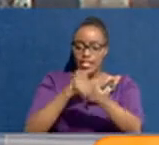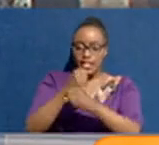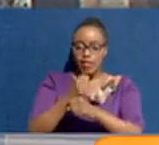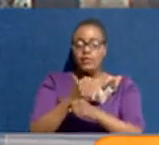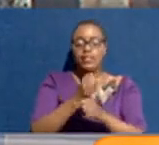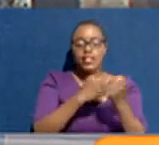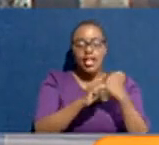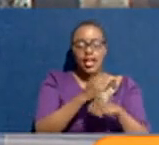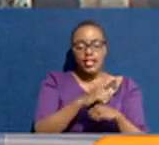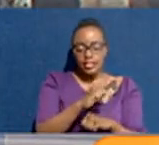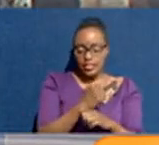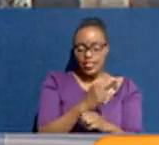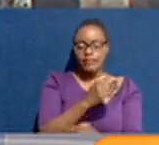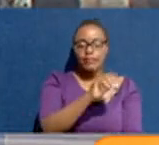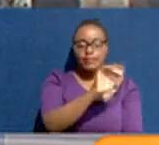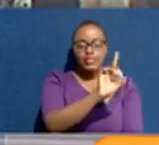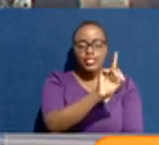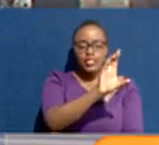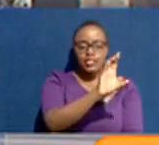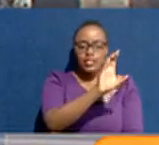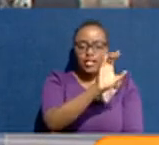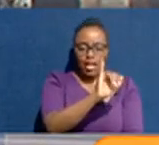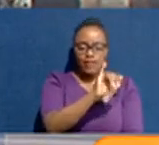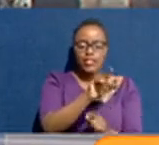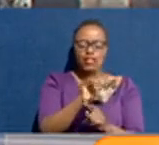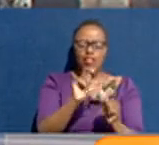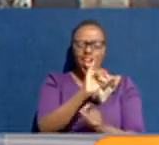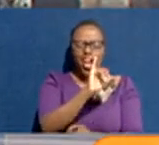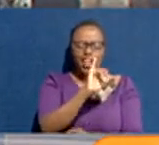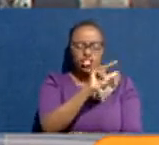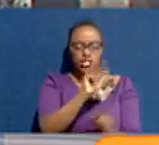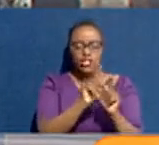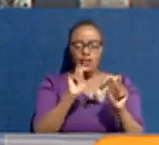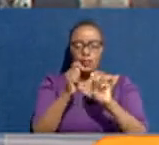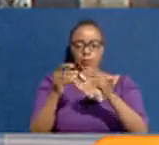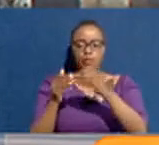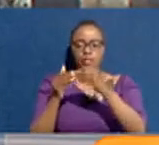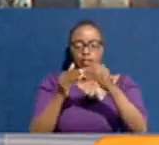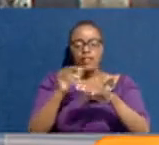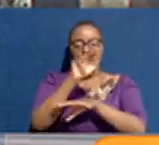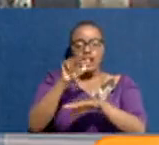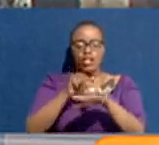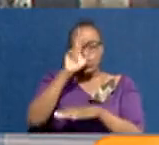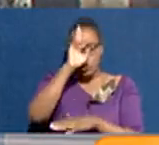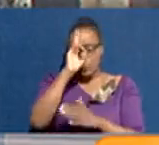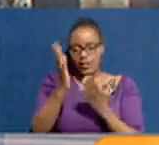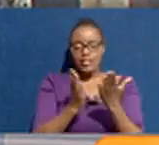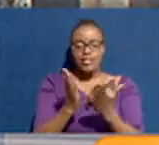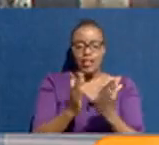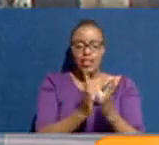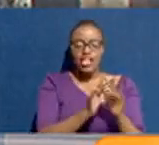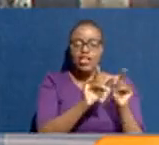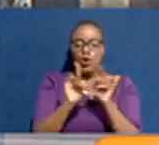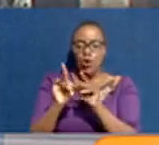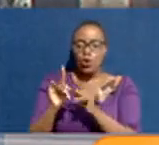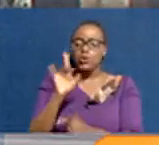Acting Inspector General Noor Gabau reviewed changes he recently made to the leadership of the National Police Service and